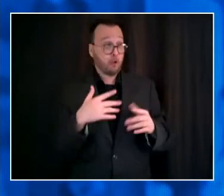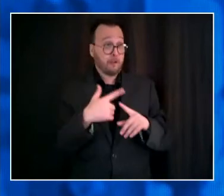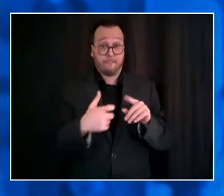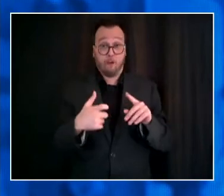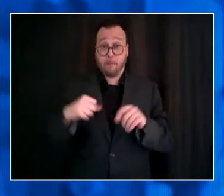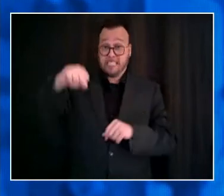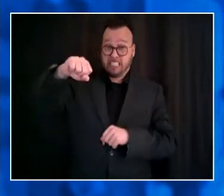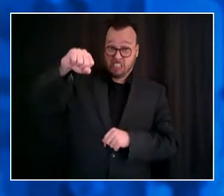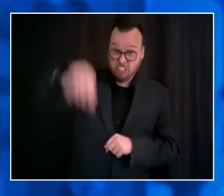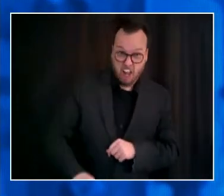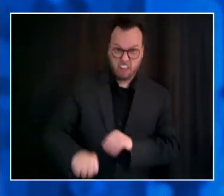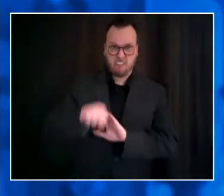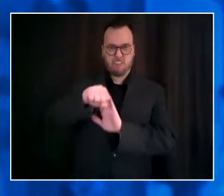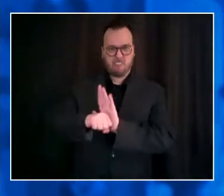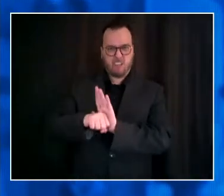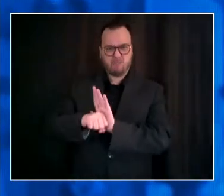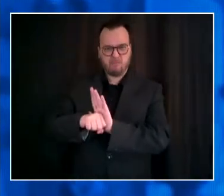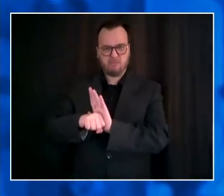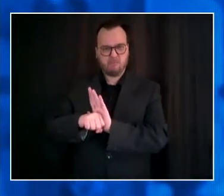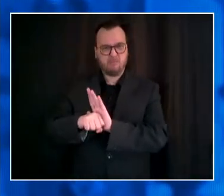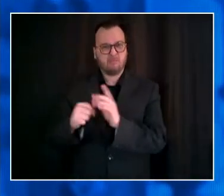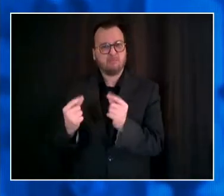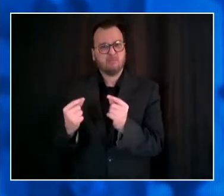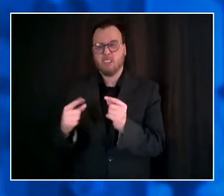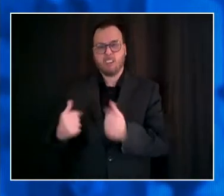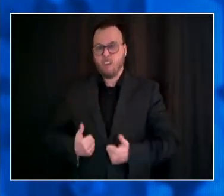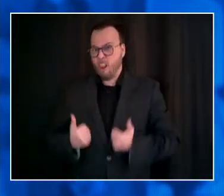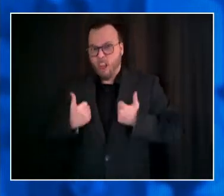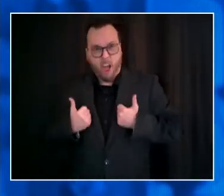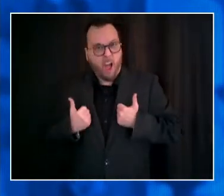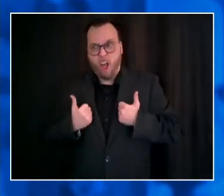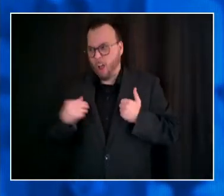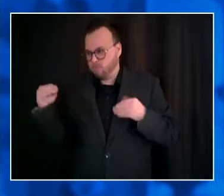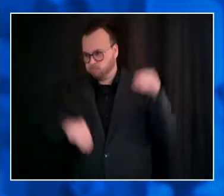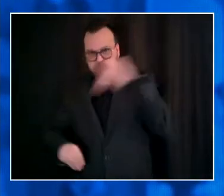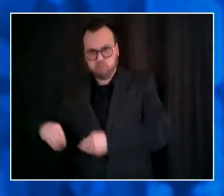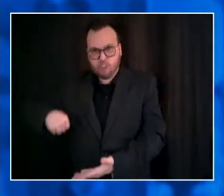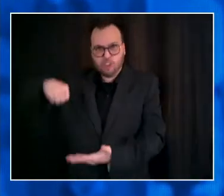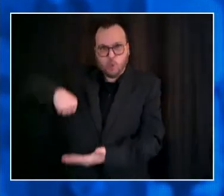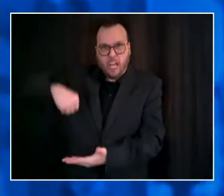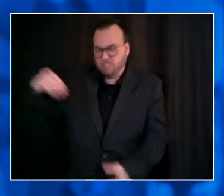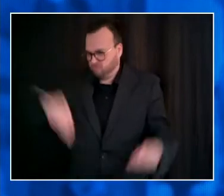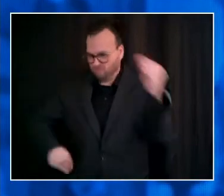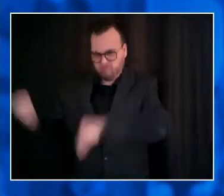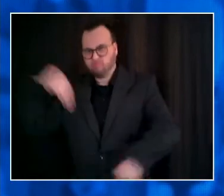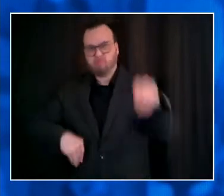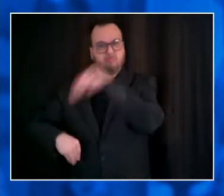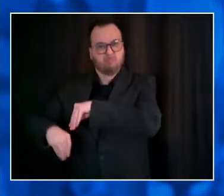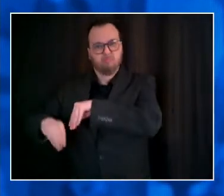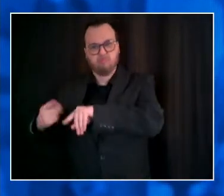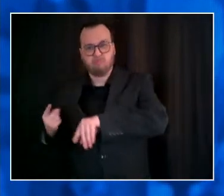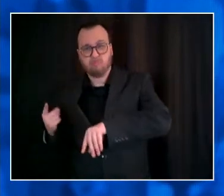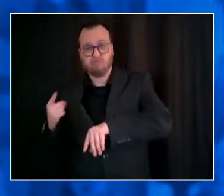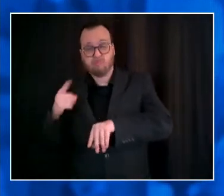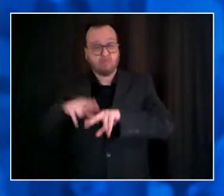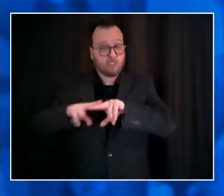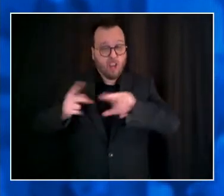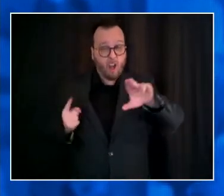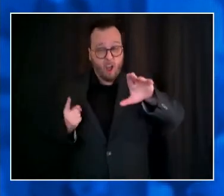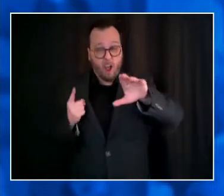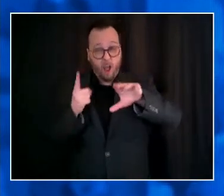South who loaded their lives into suitcases and rode the railways